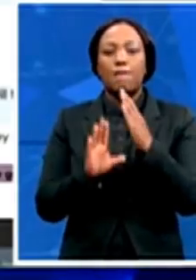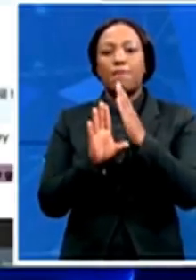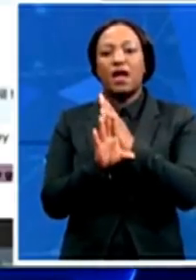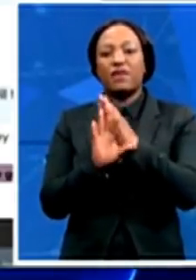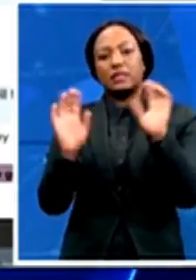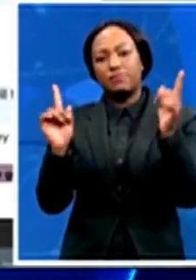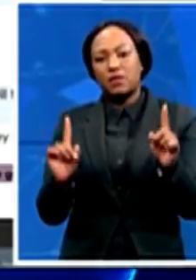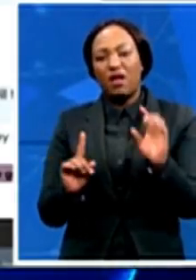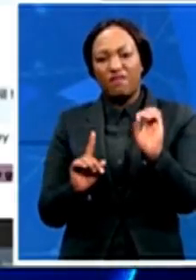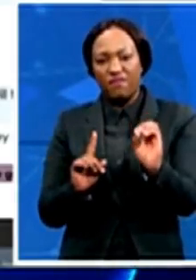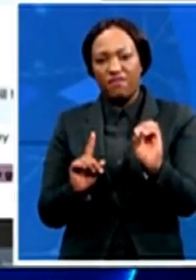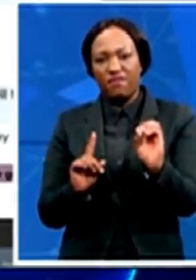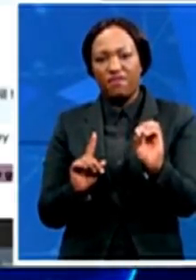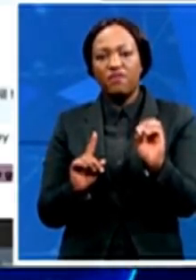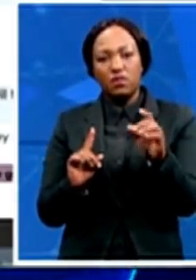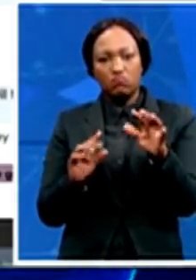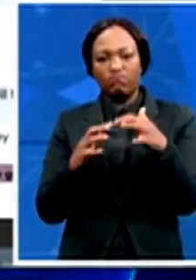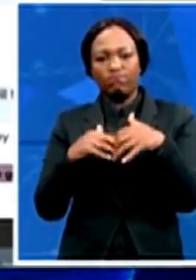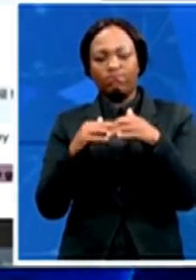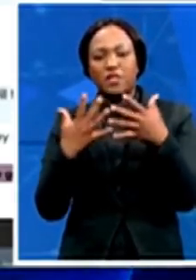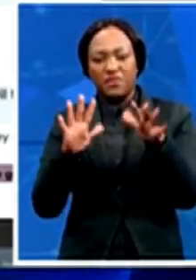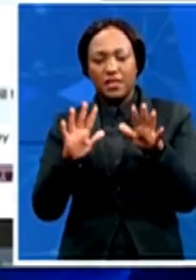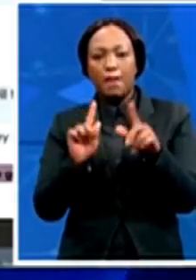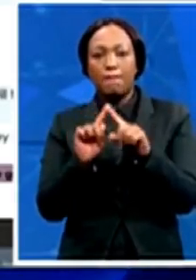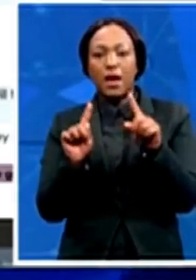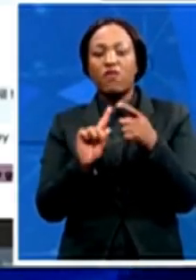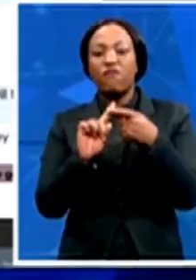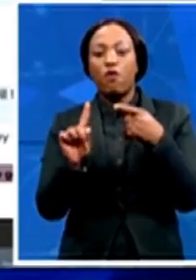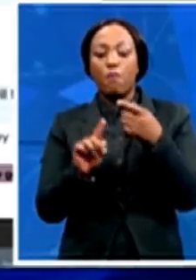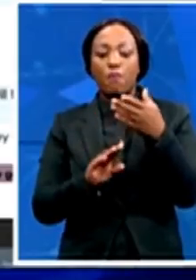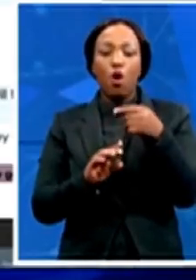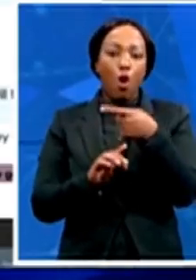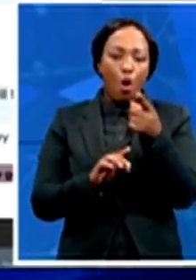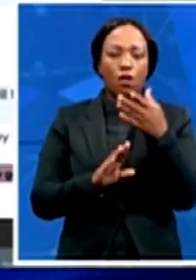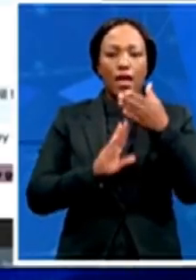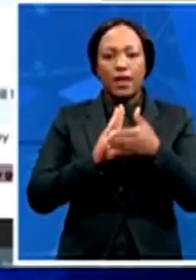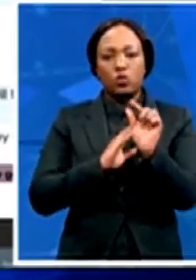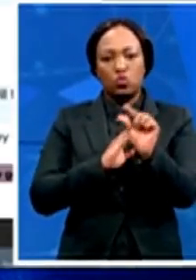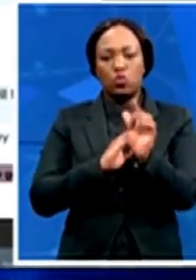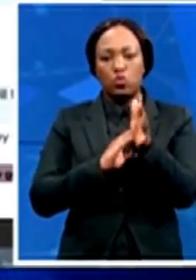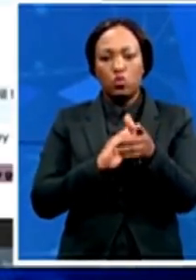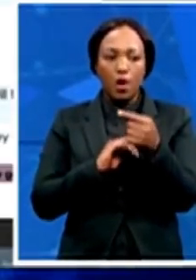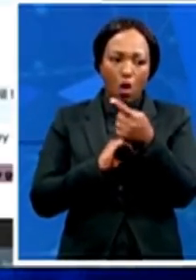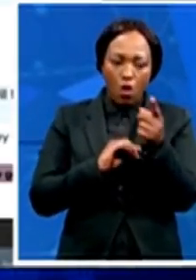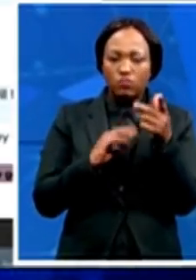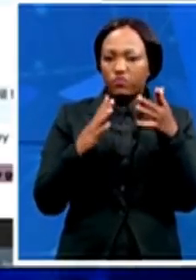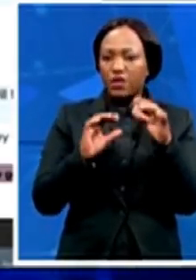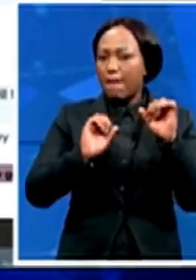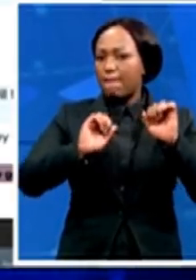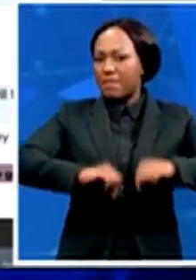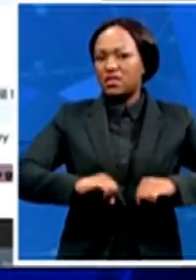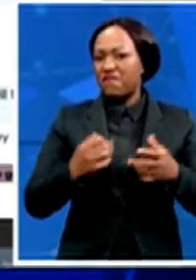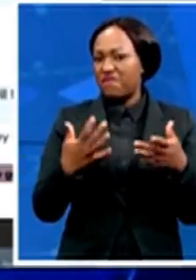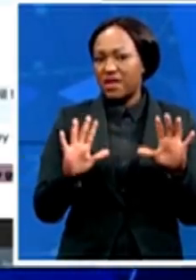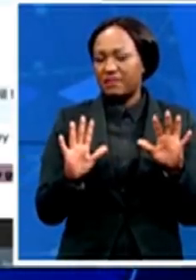activated, but all of them are coming to an end. And in a sense, everybody has been given permission or has been activated to go